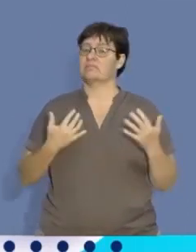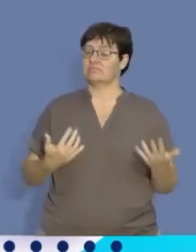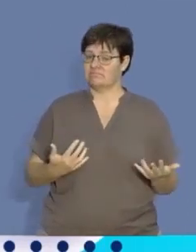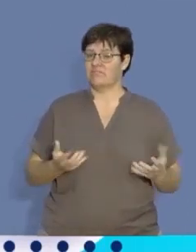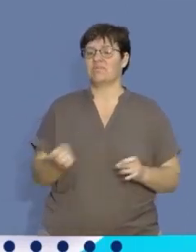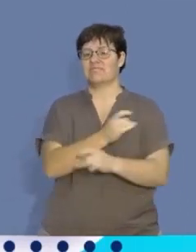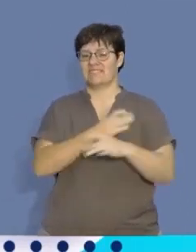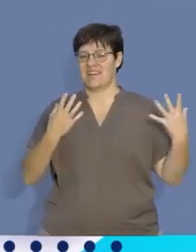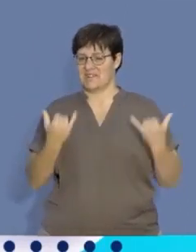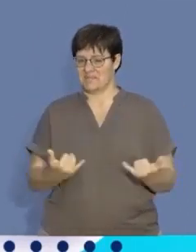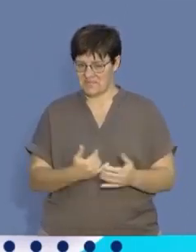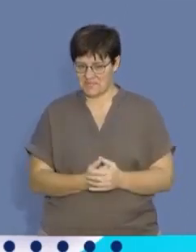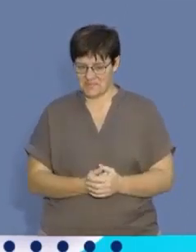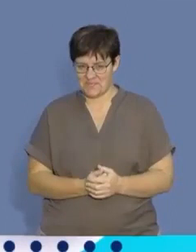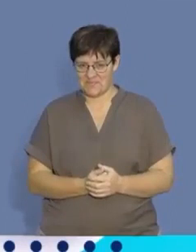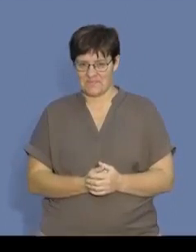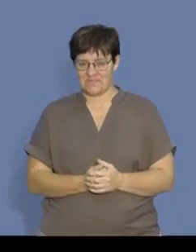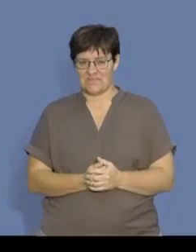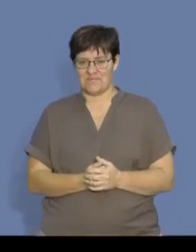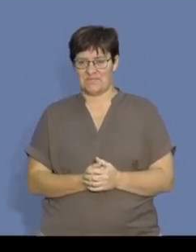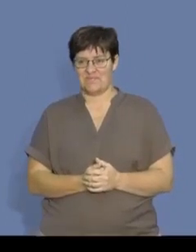So let's get started.